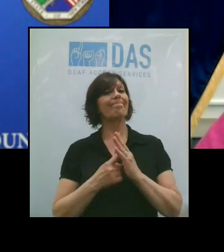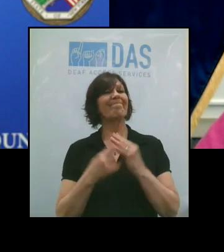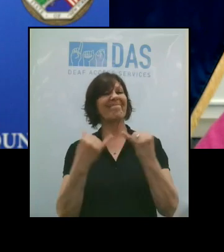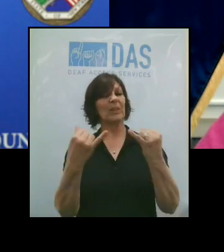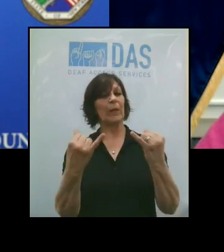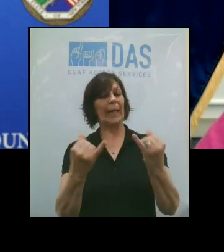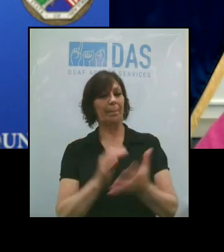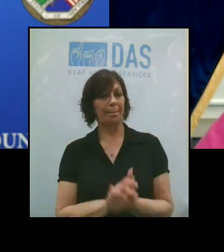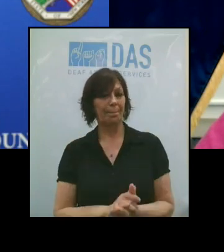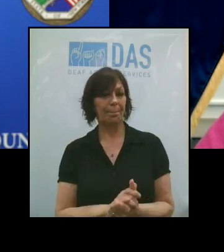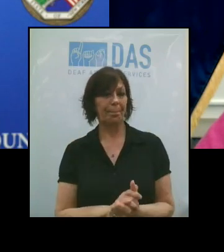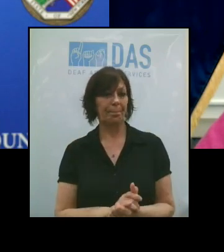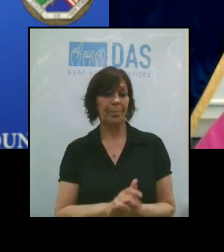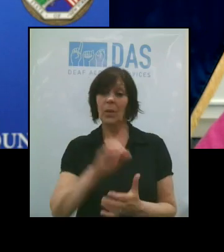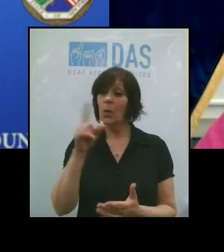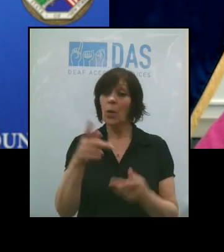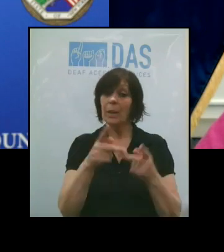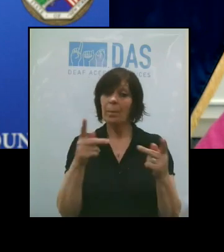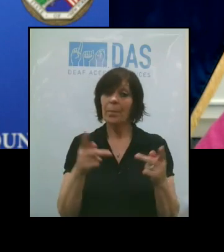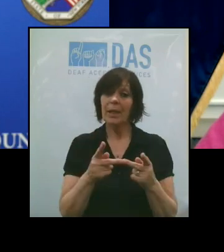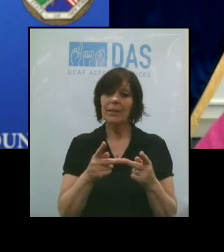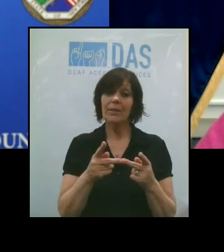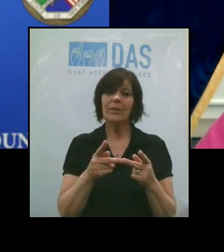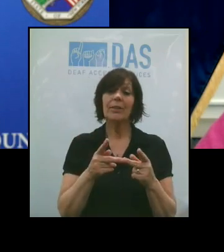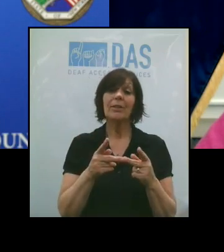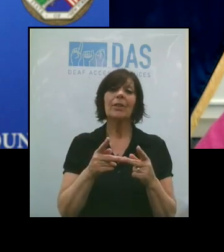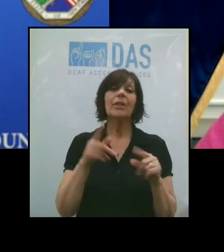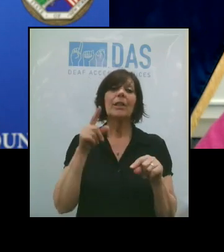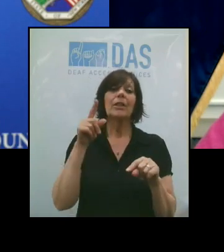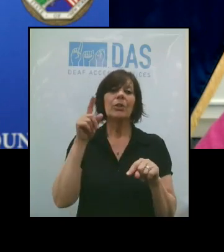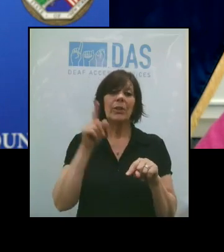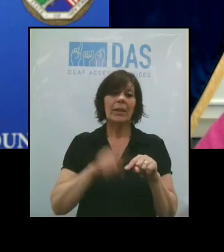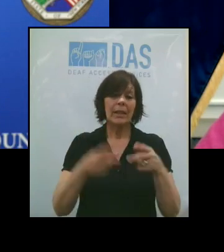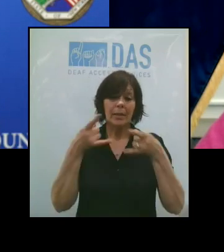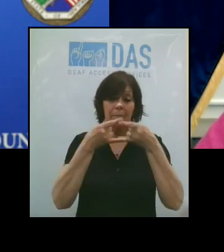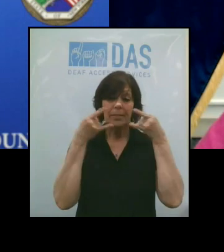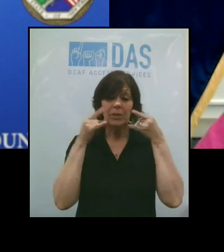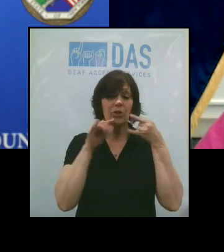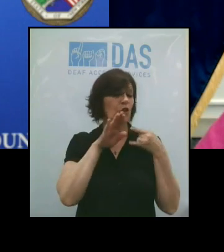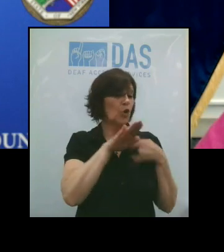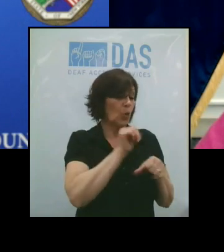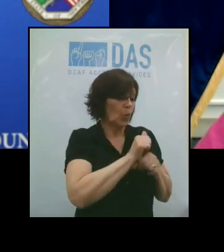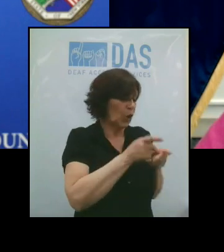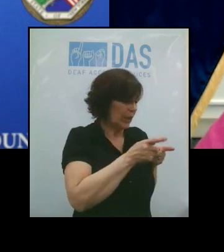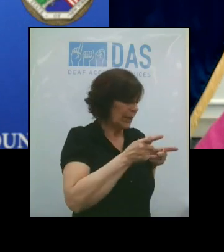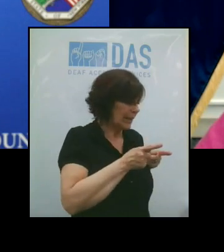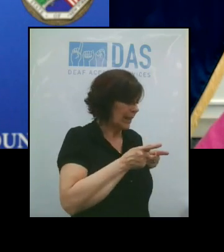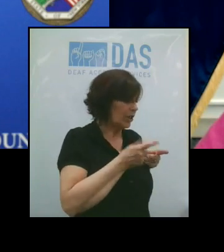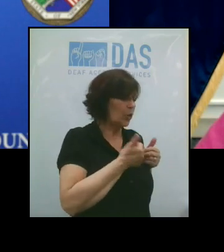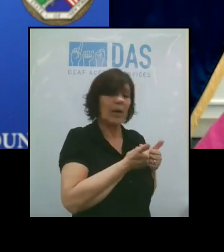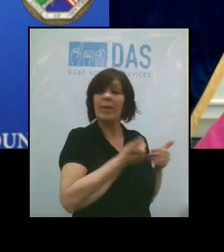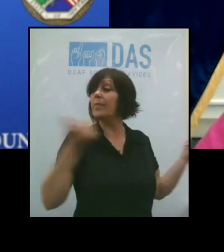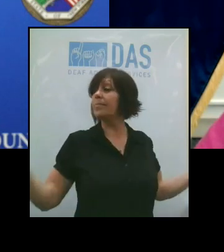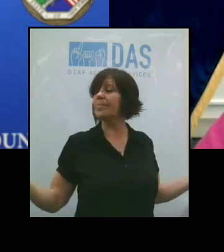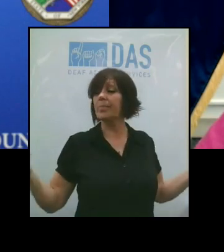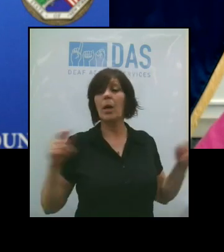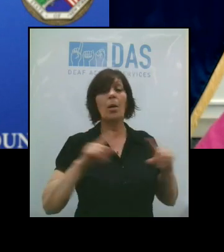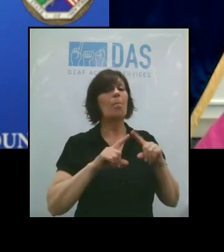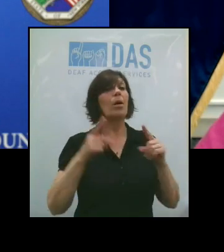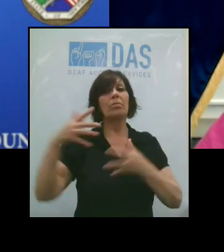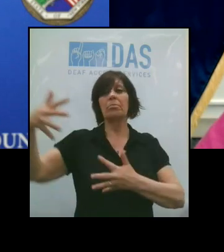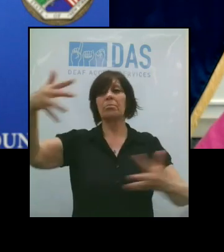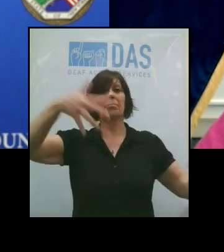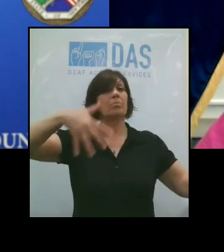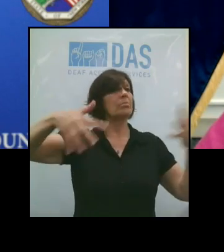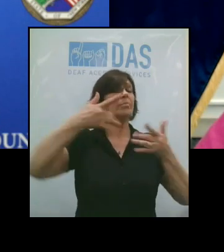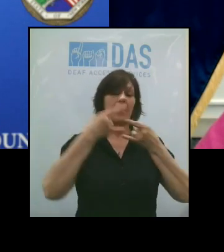effective today. The only place you do not need to wear a mask in county government is if you're at your own workstation and you can safely socially distant. But if you're among the others,